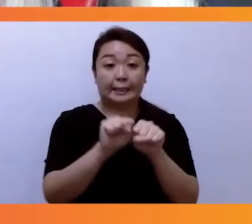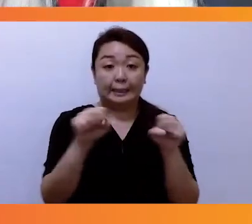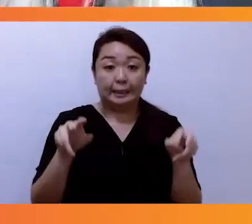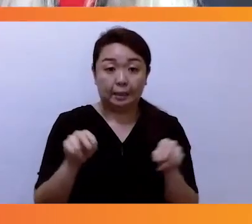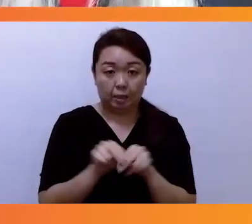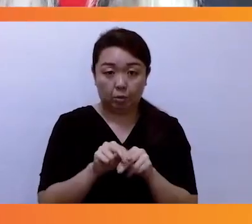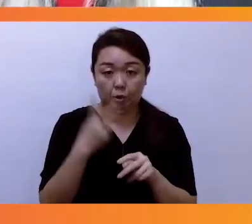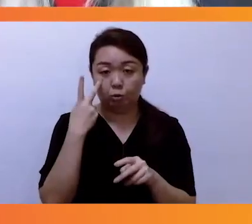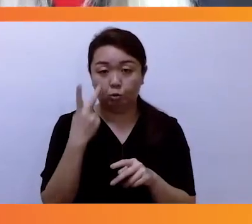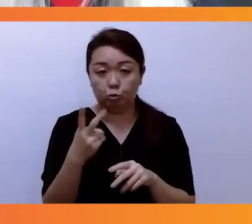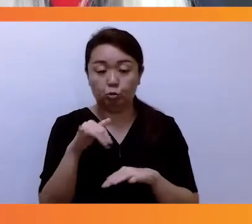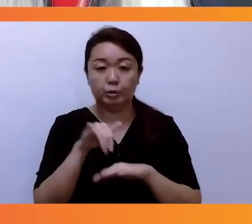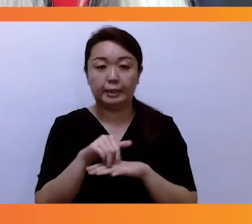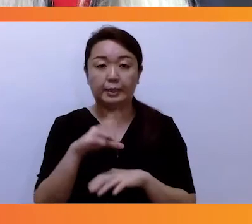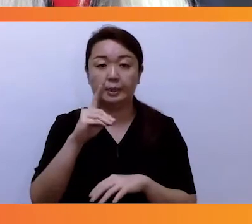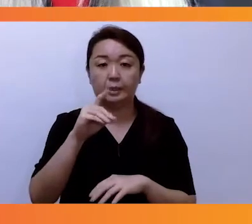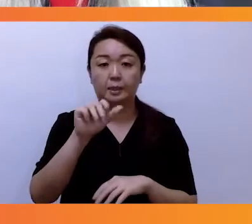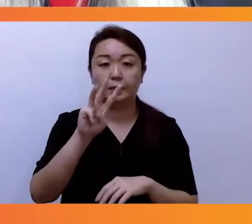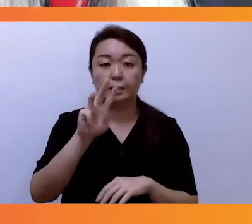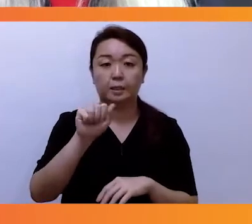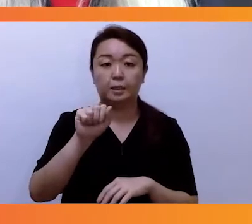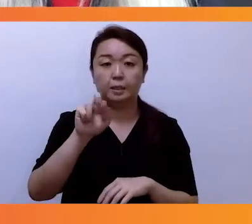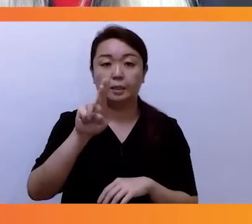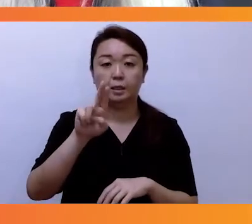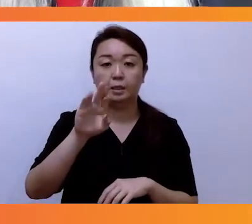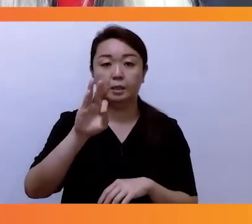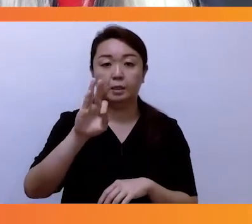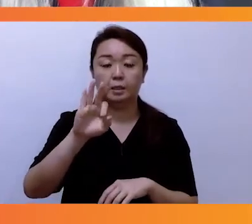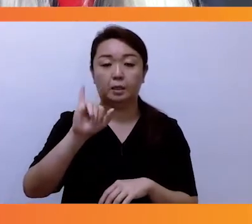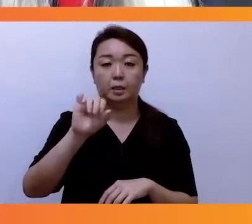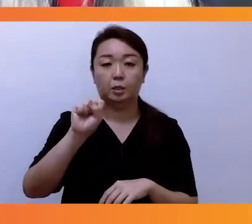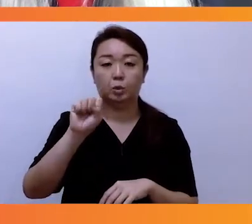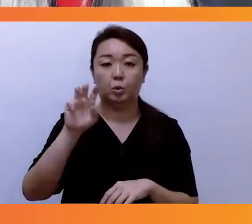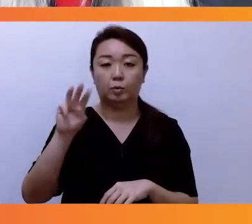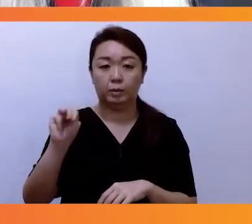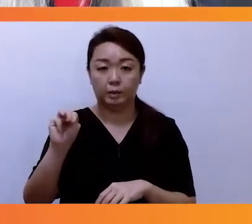Our second scenario to look at is our